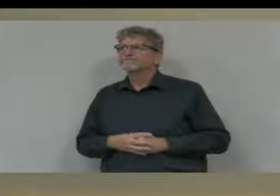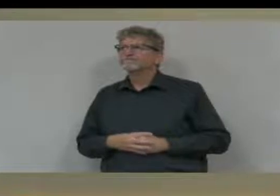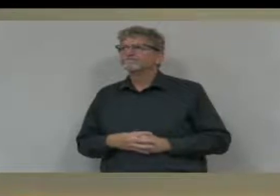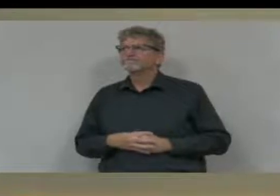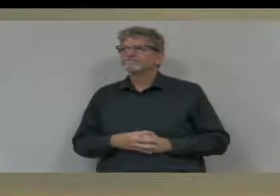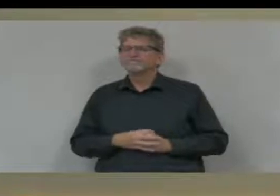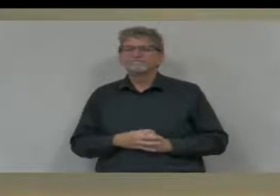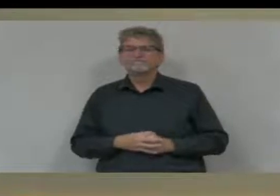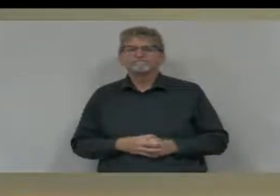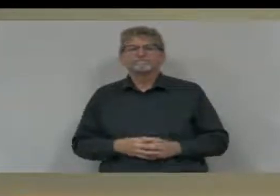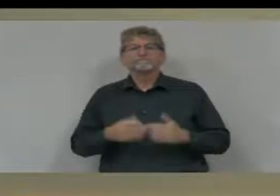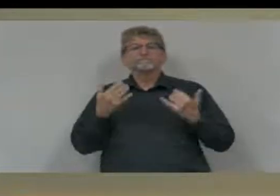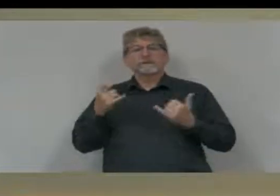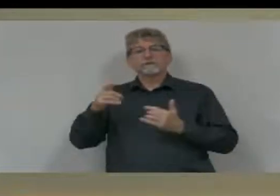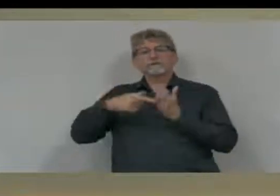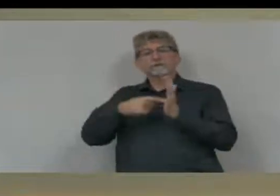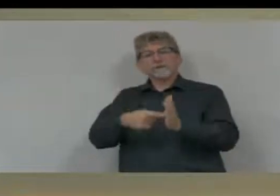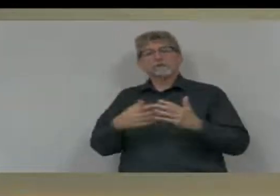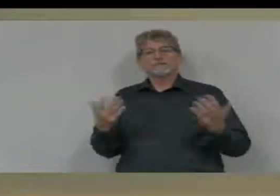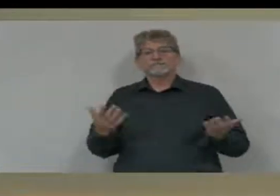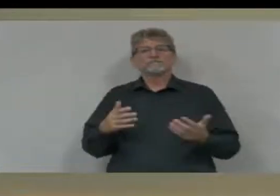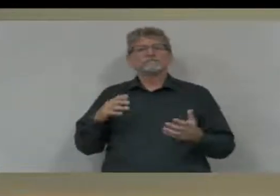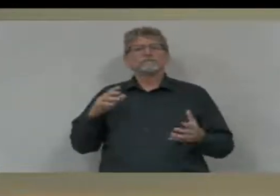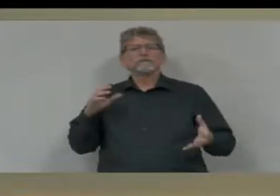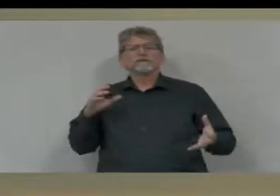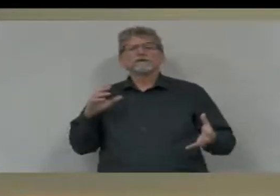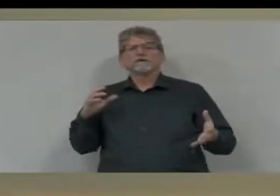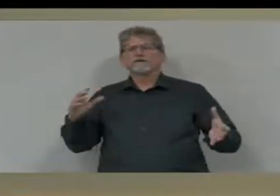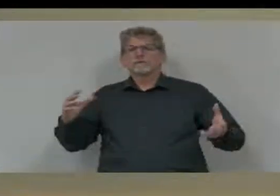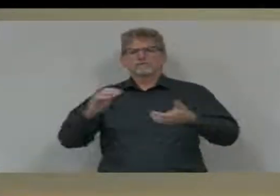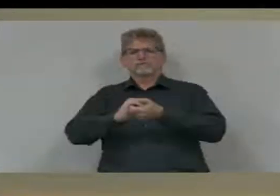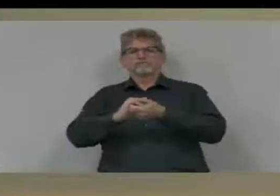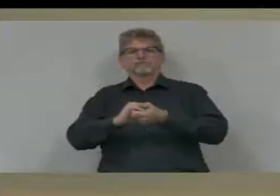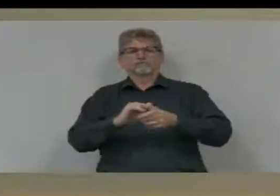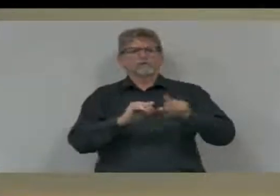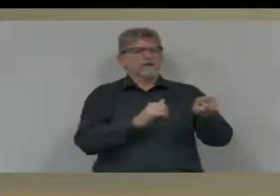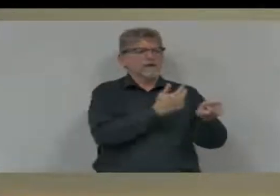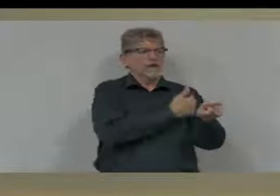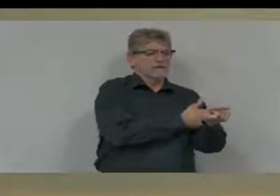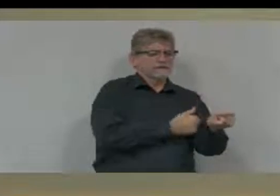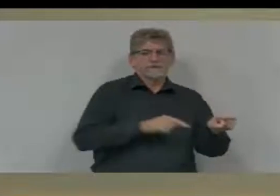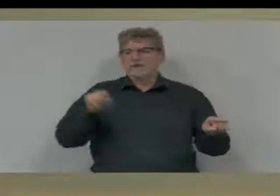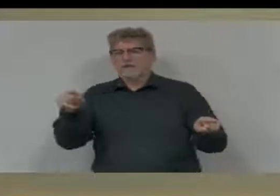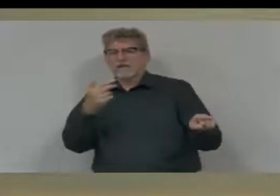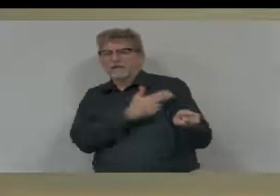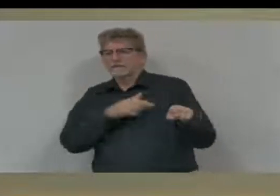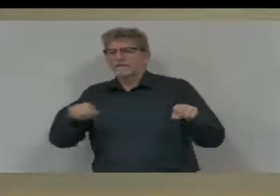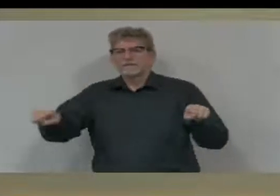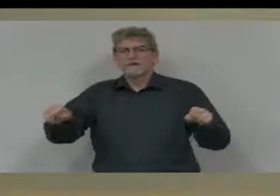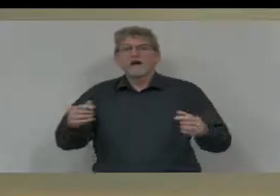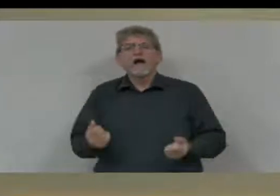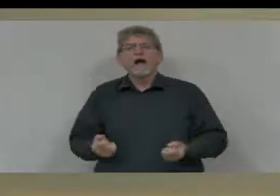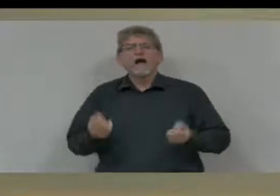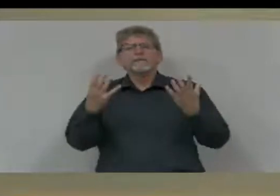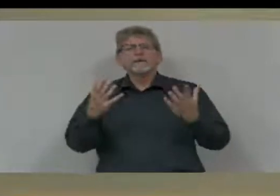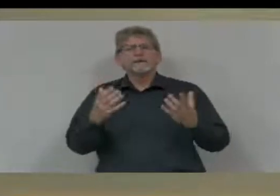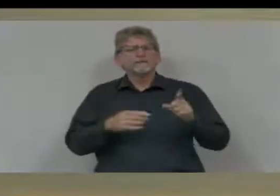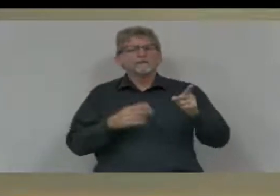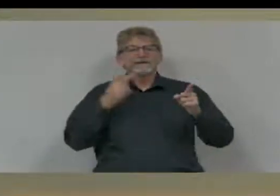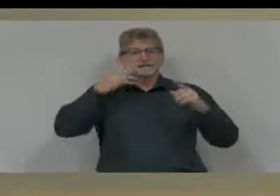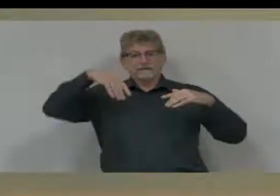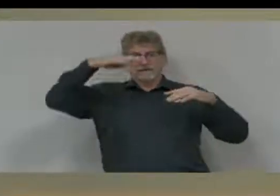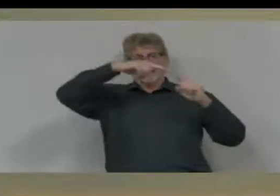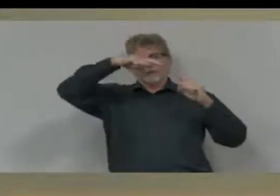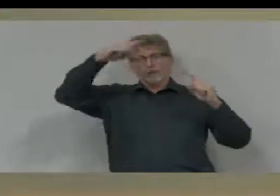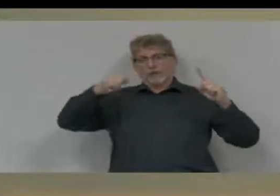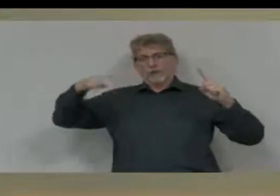This slide shows our combined local hospital COVID-19 data. The top line are the number of patients